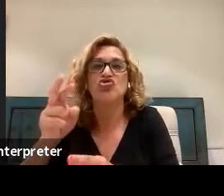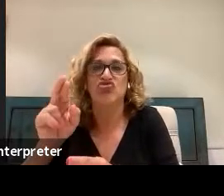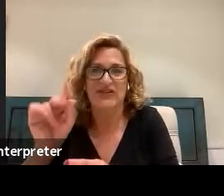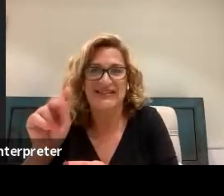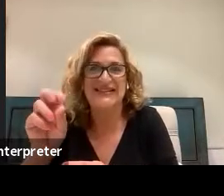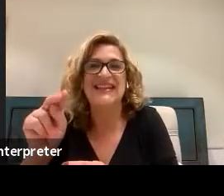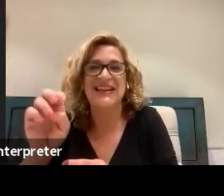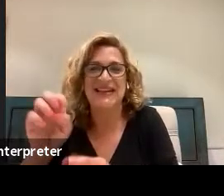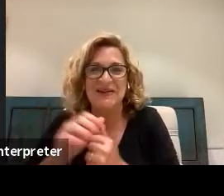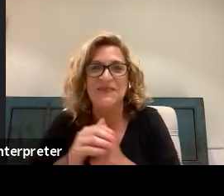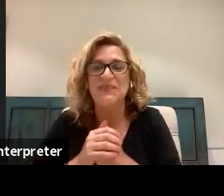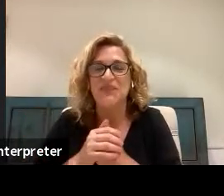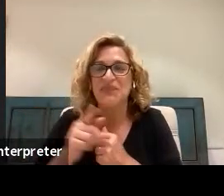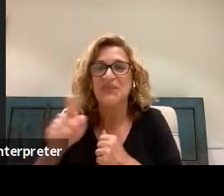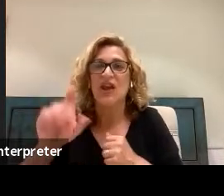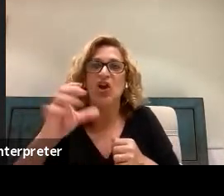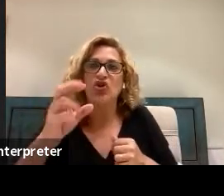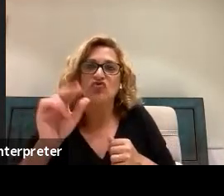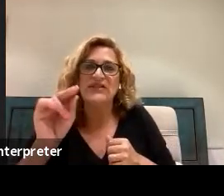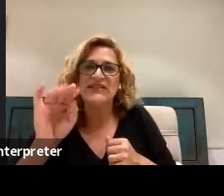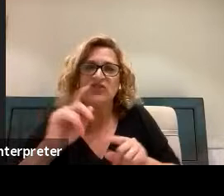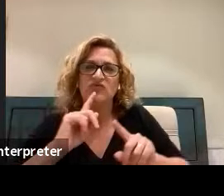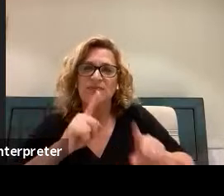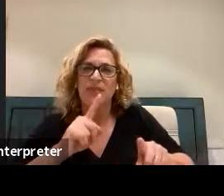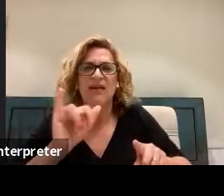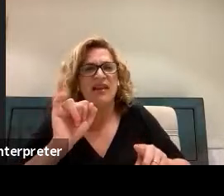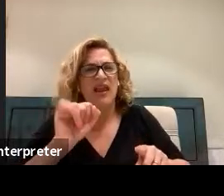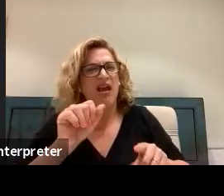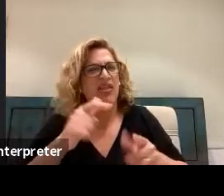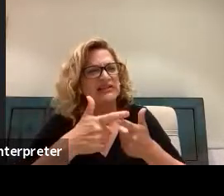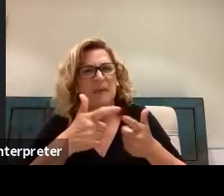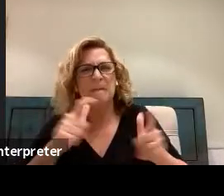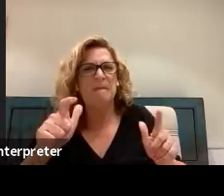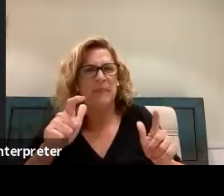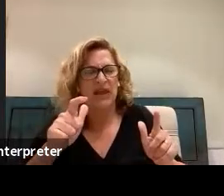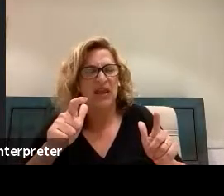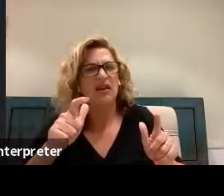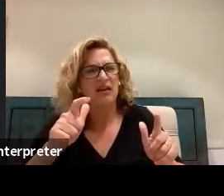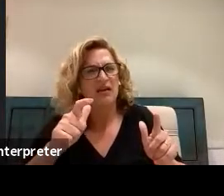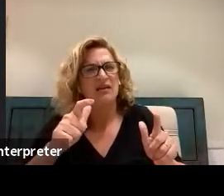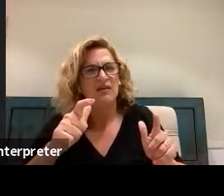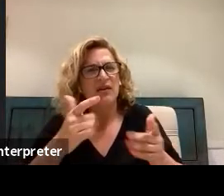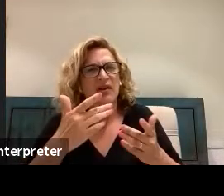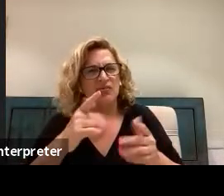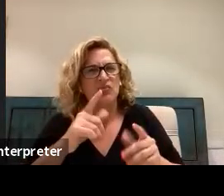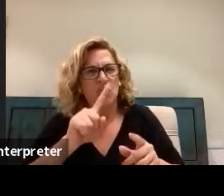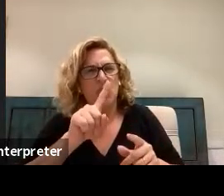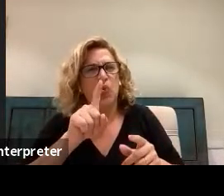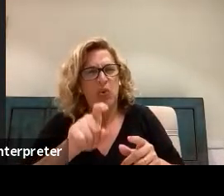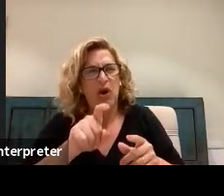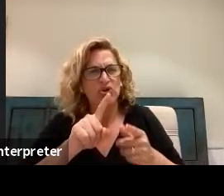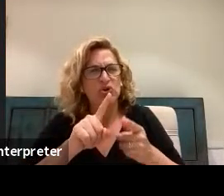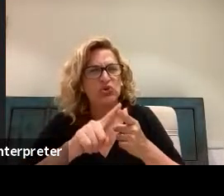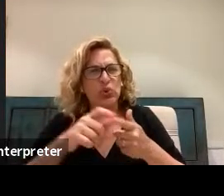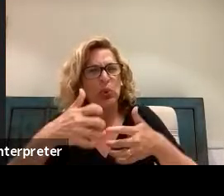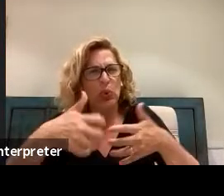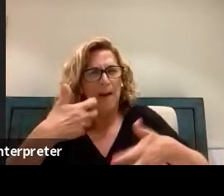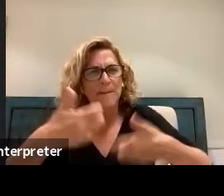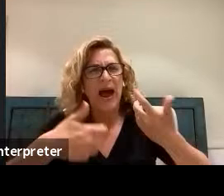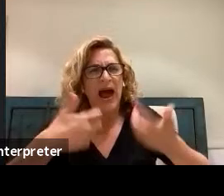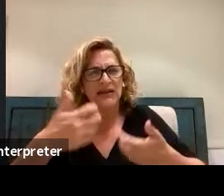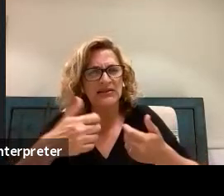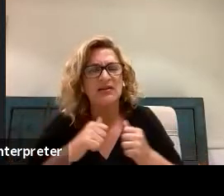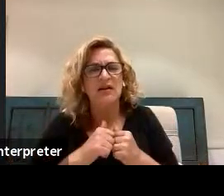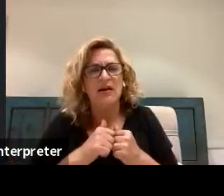thing to unpack. But yeah, I mean, look, something we haven't talked about yet is